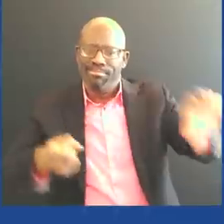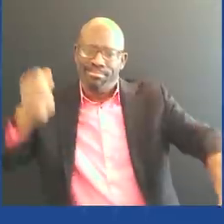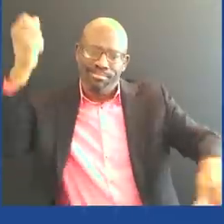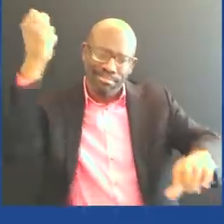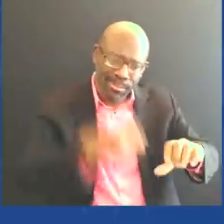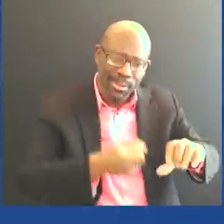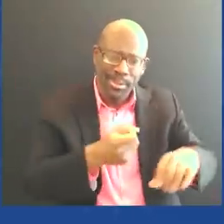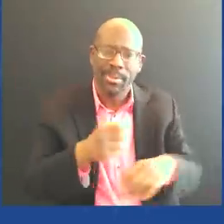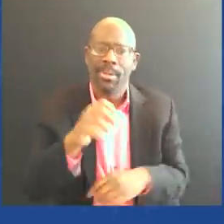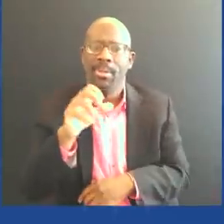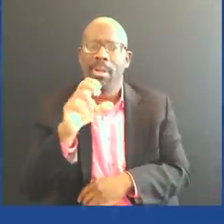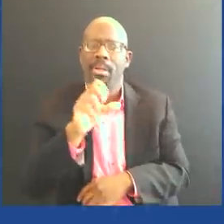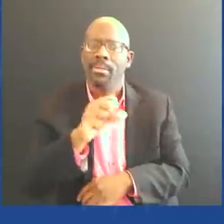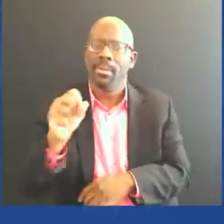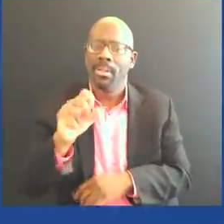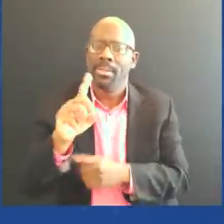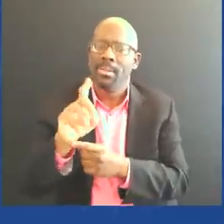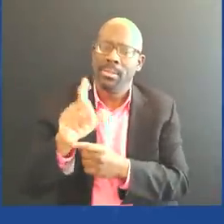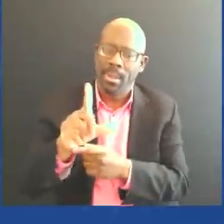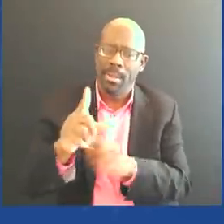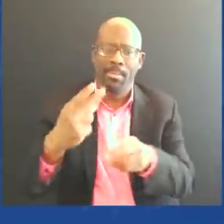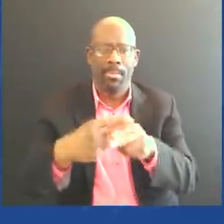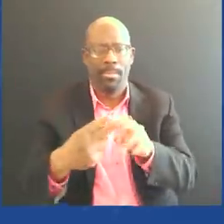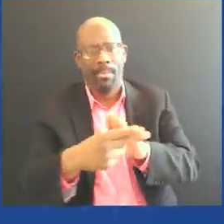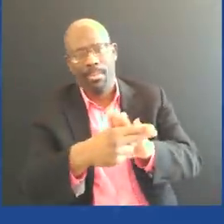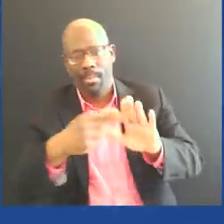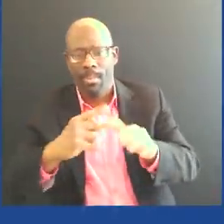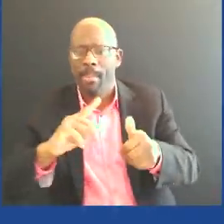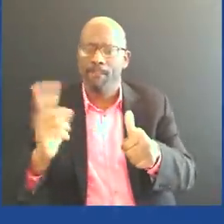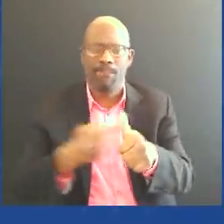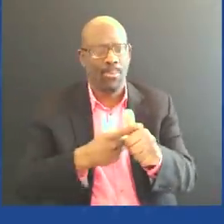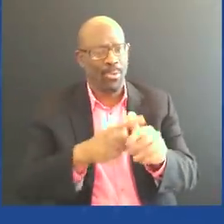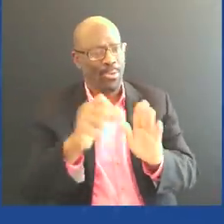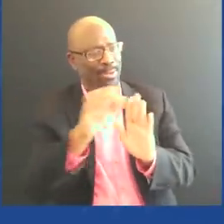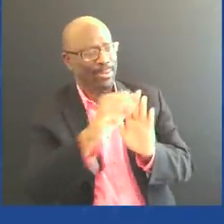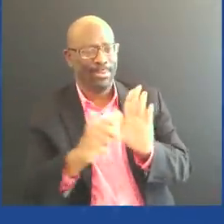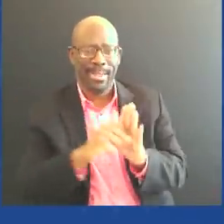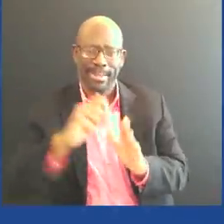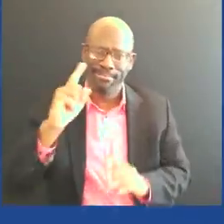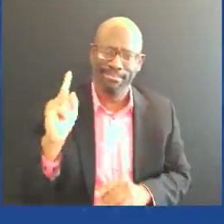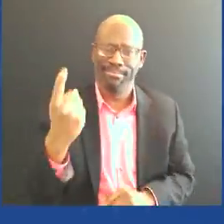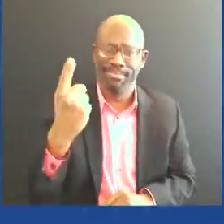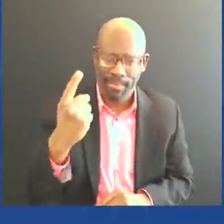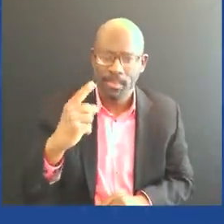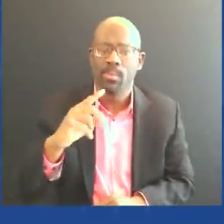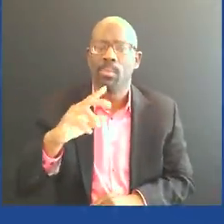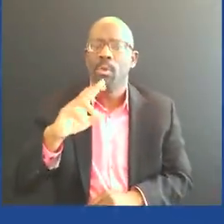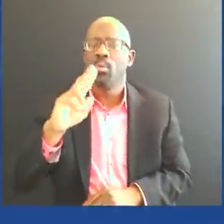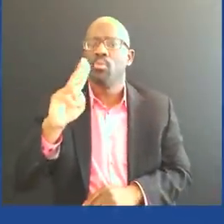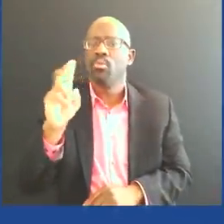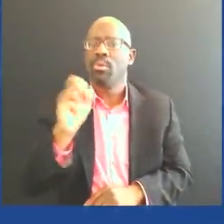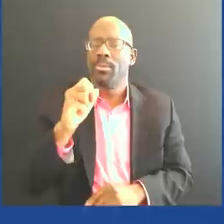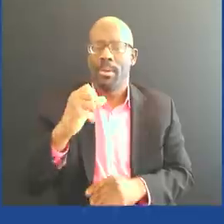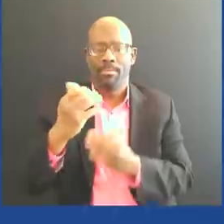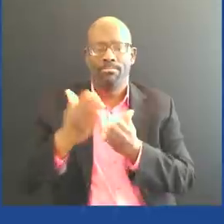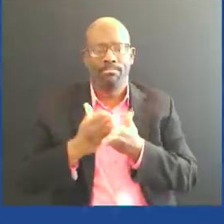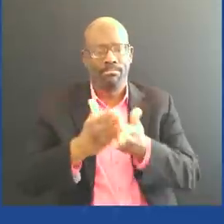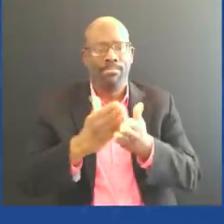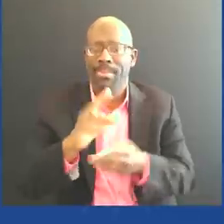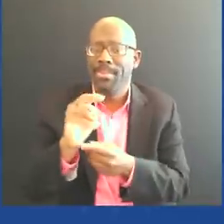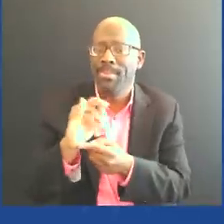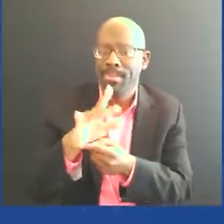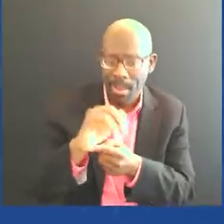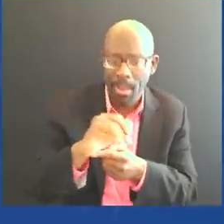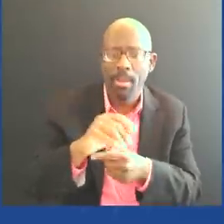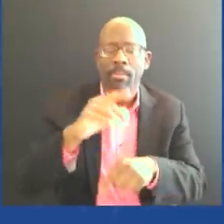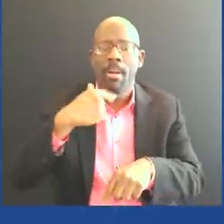Delaware was a 24-gun sailing frigate of the United States Navy that had a short career in the American Revolutionary War, as the British Royal Navy captured her in